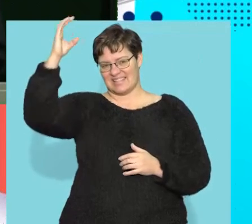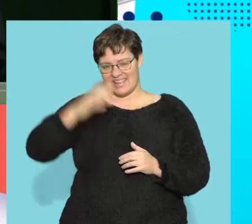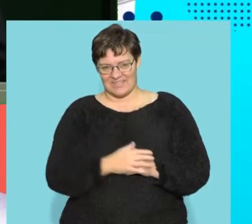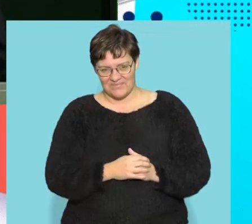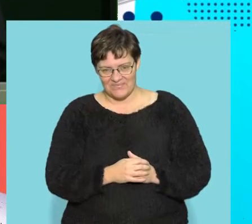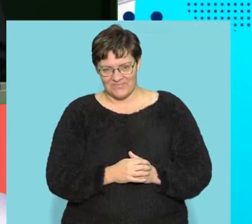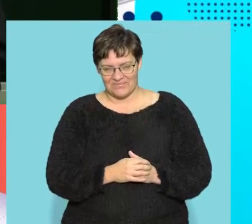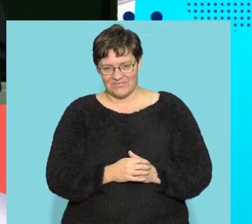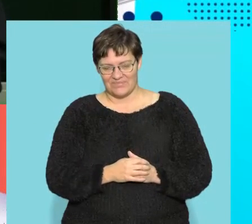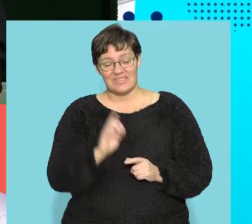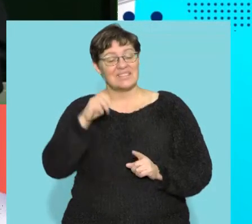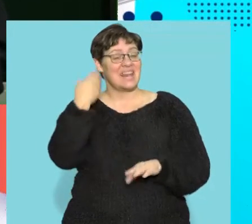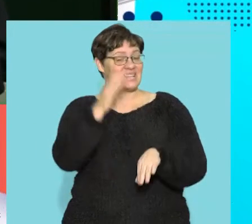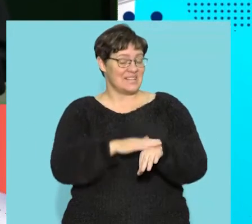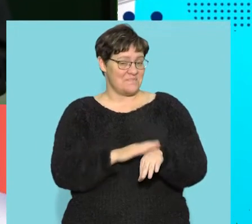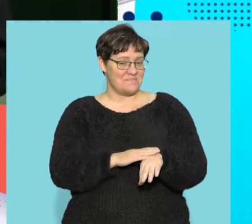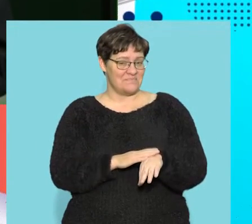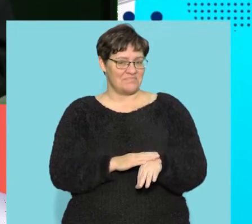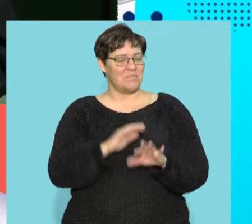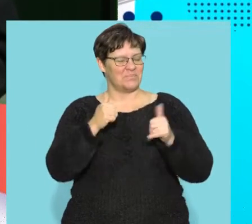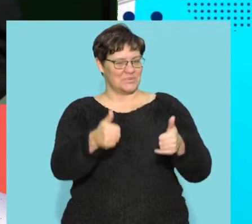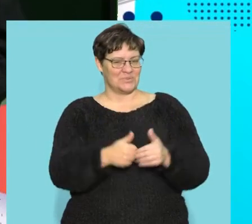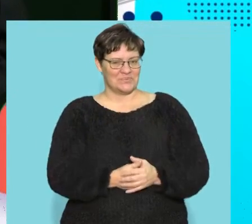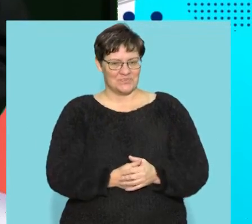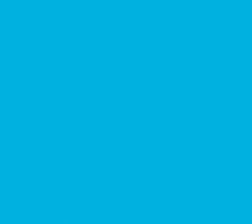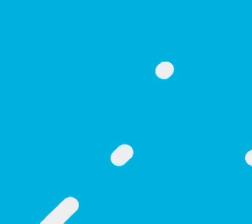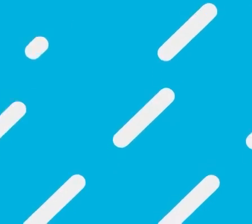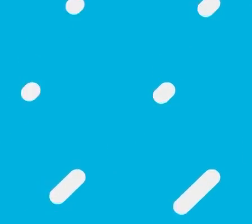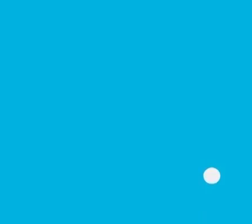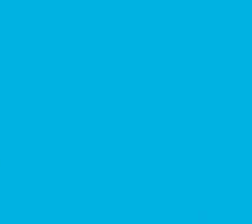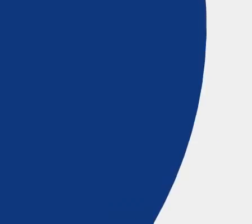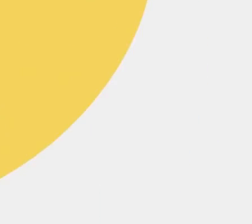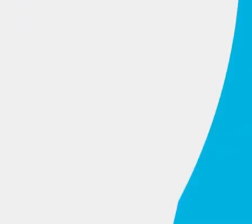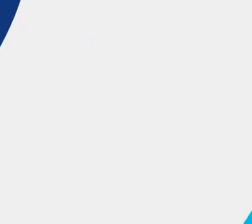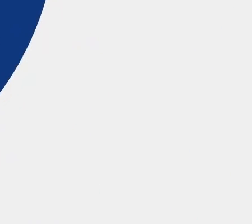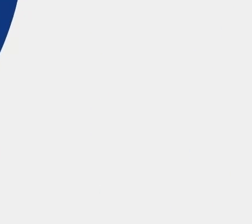shining star. Until the next time, be good.